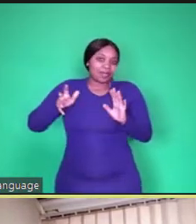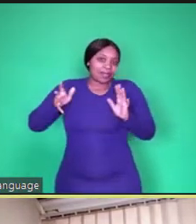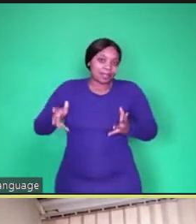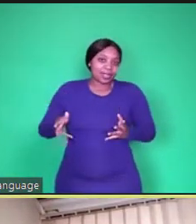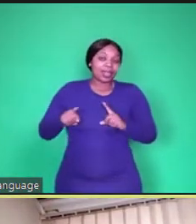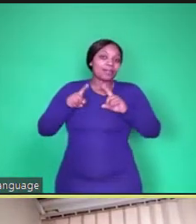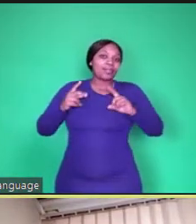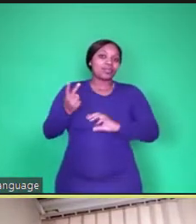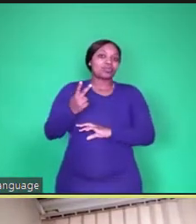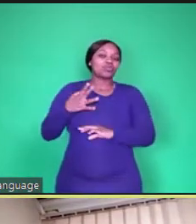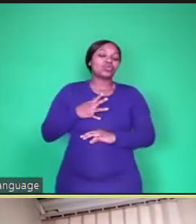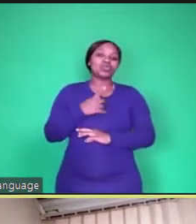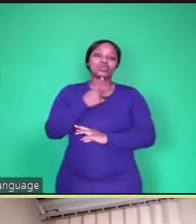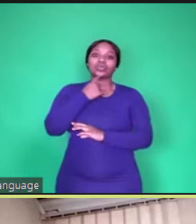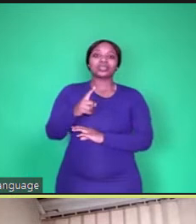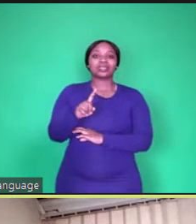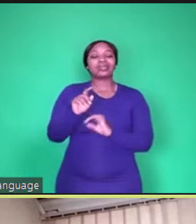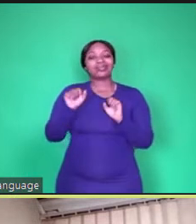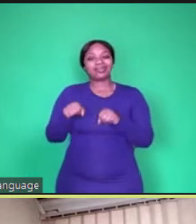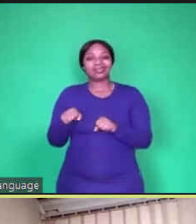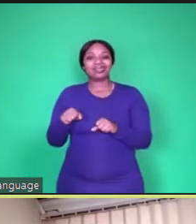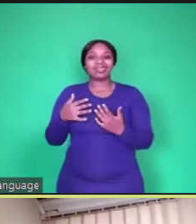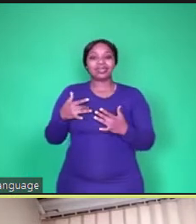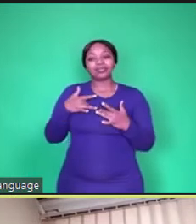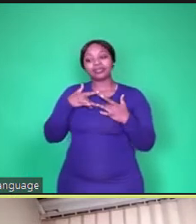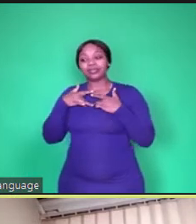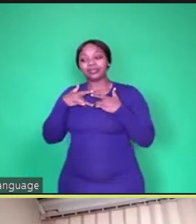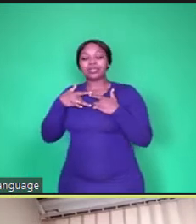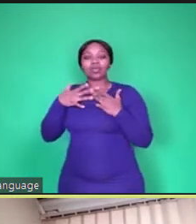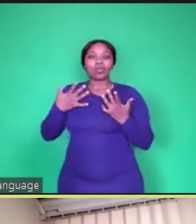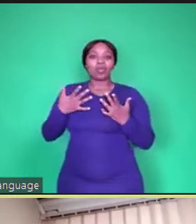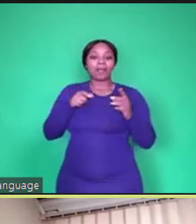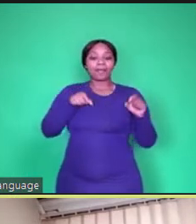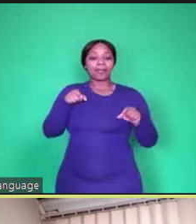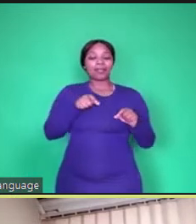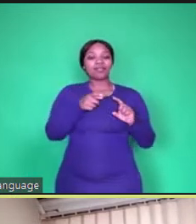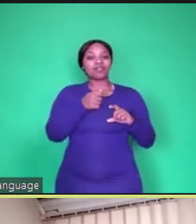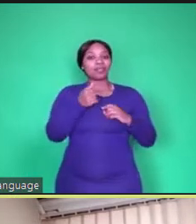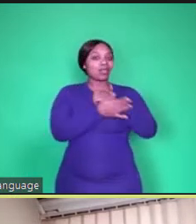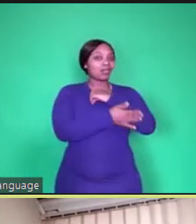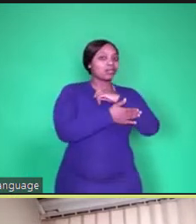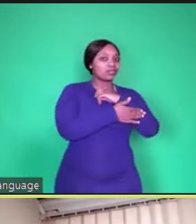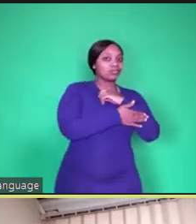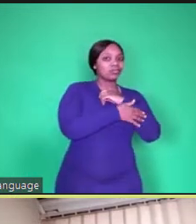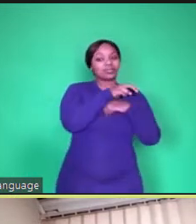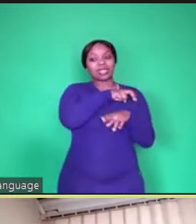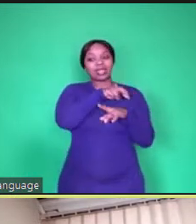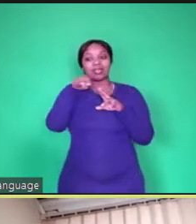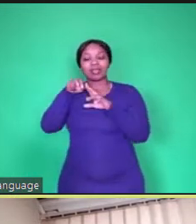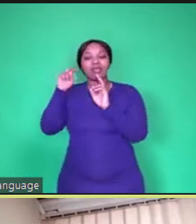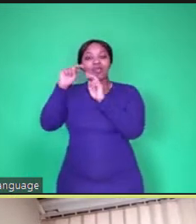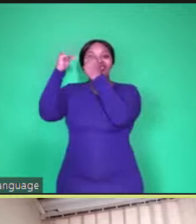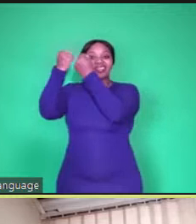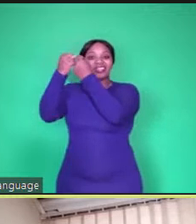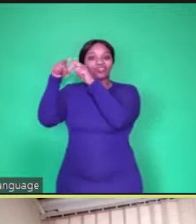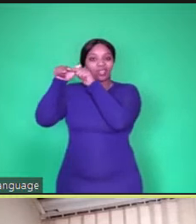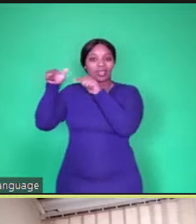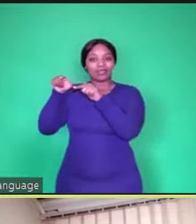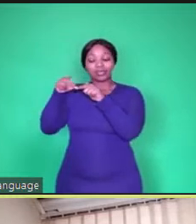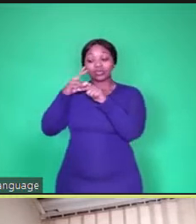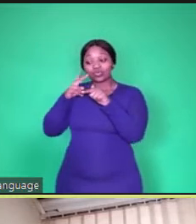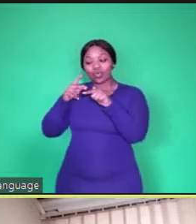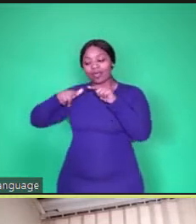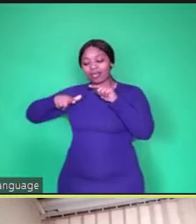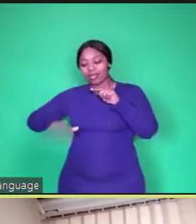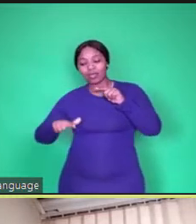worried about migrants coming into at the national level, let us look at the lower level. Let us look at